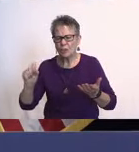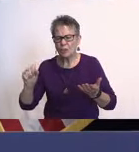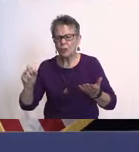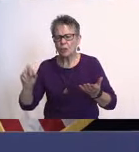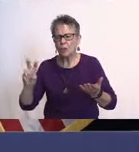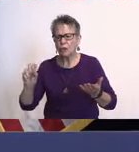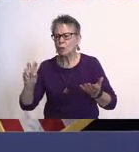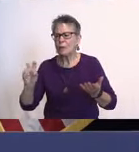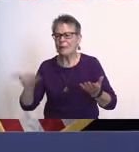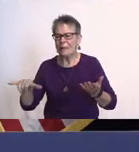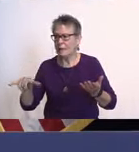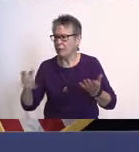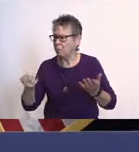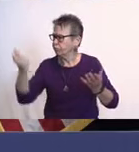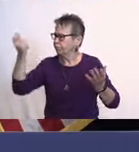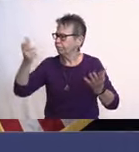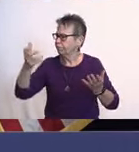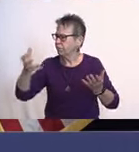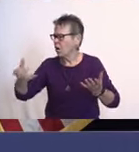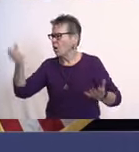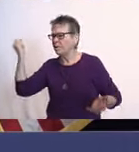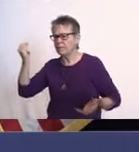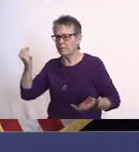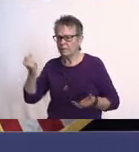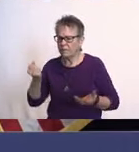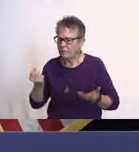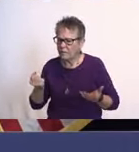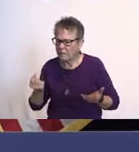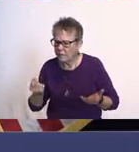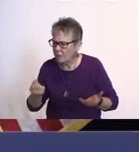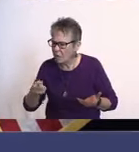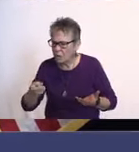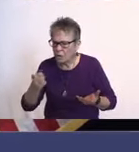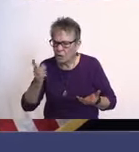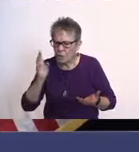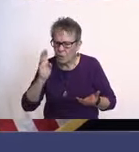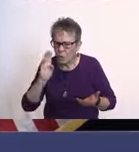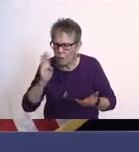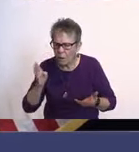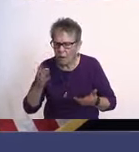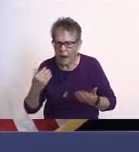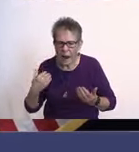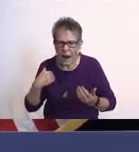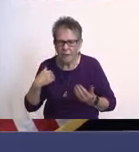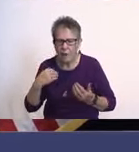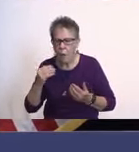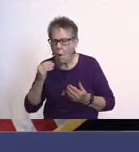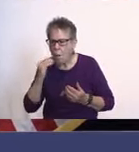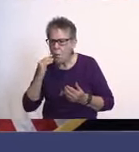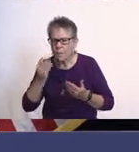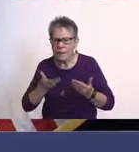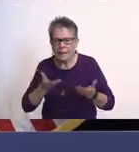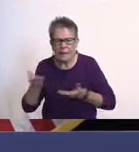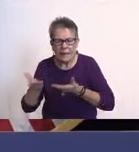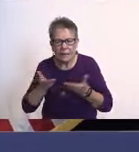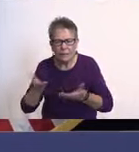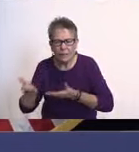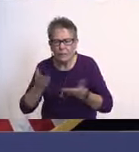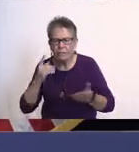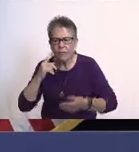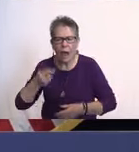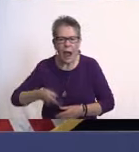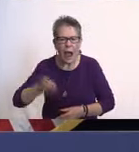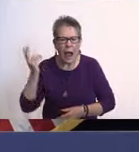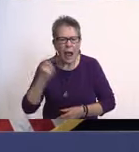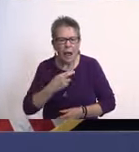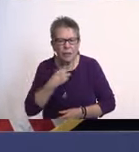antiviral home delivery for higher-risk residents? Yeah, at the moment, we don't have a plan for that, but I think that's on the board of consideration. Is that